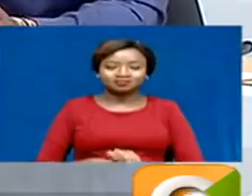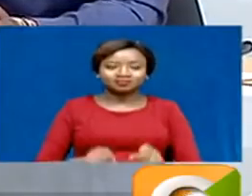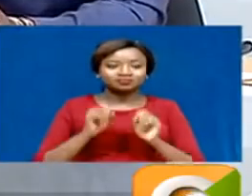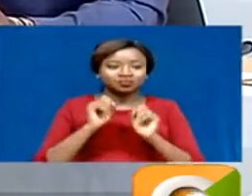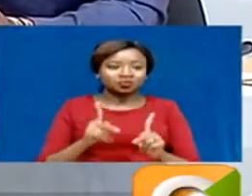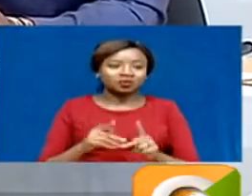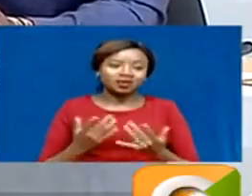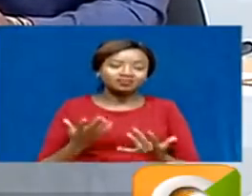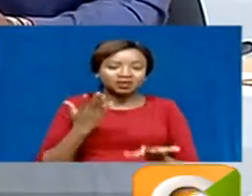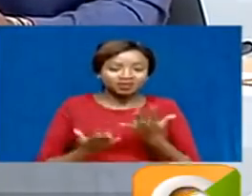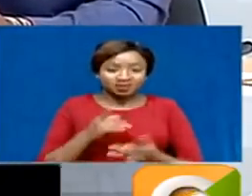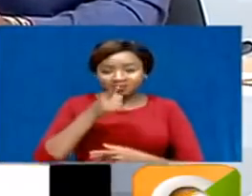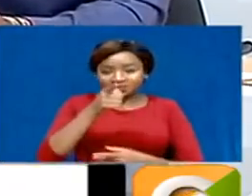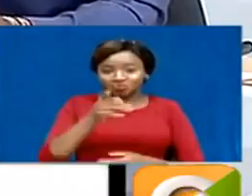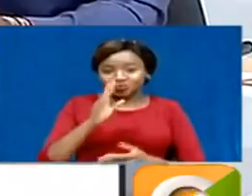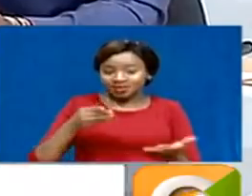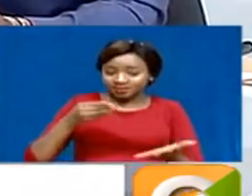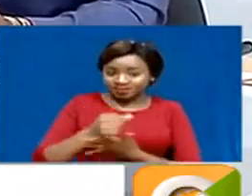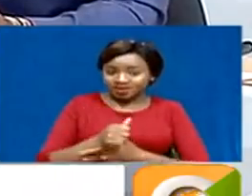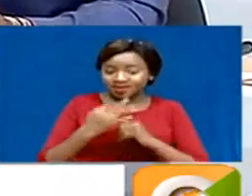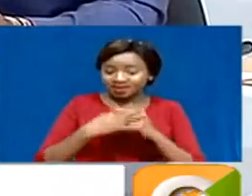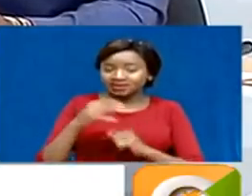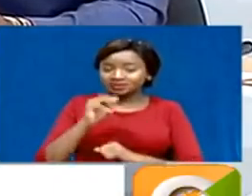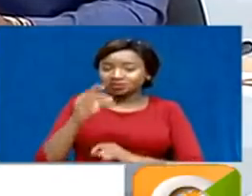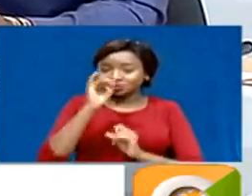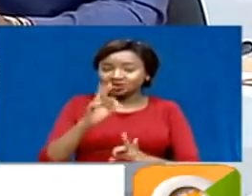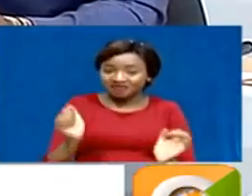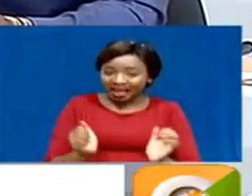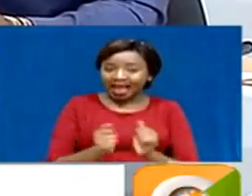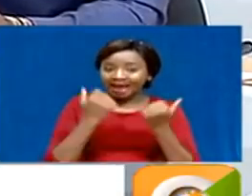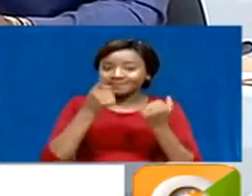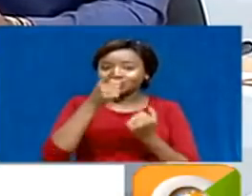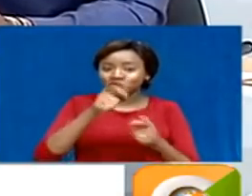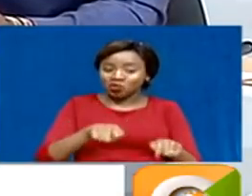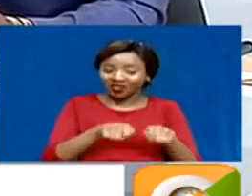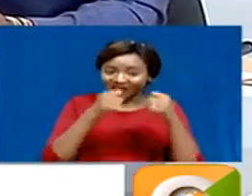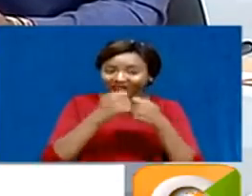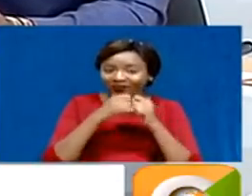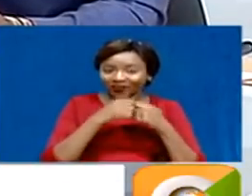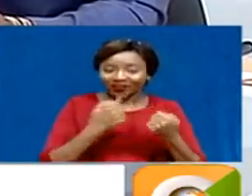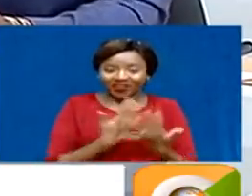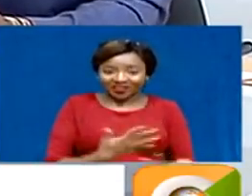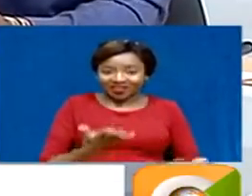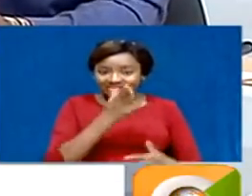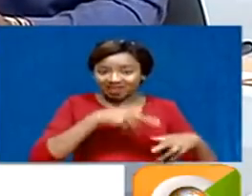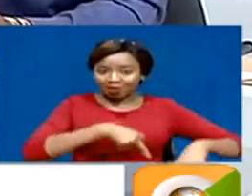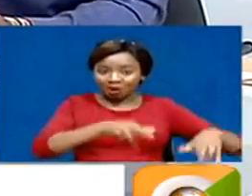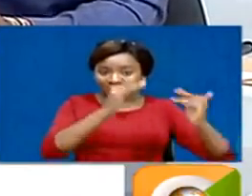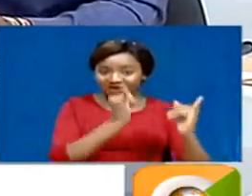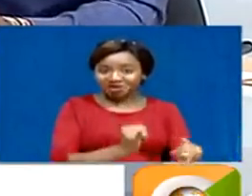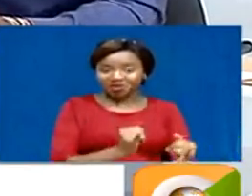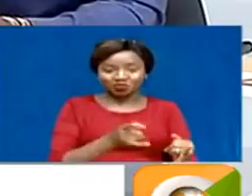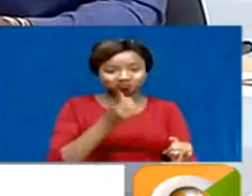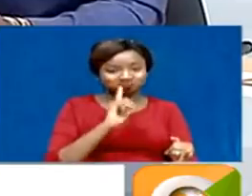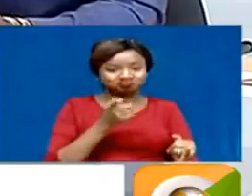you may be forced to cough up to 8 million shillings if you damage infrastructure along the expressway that will be open for use